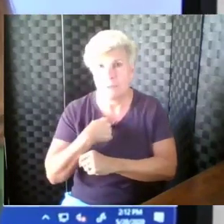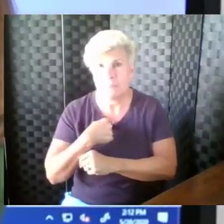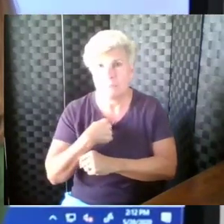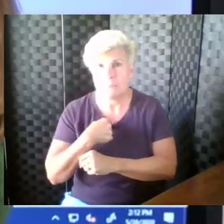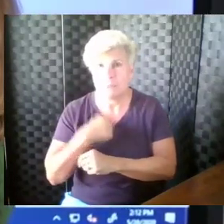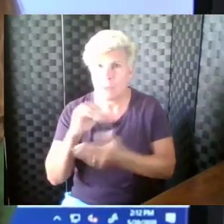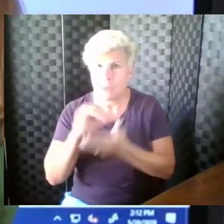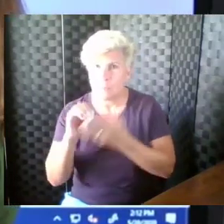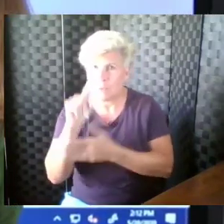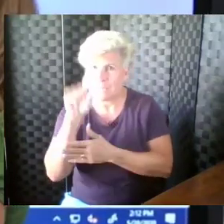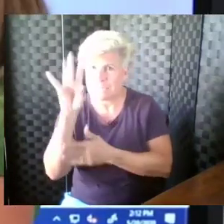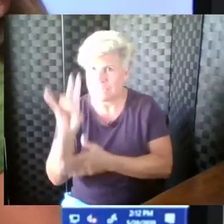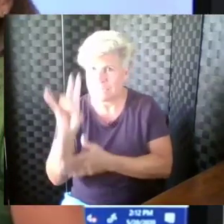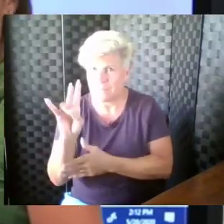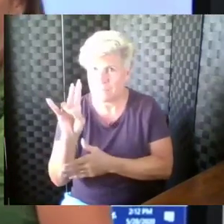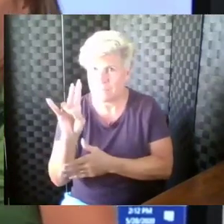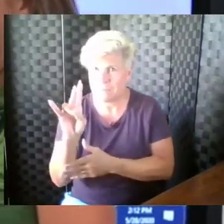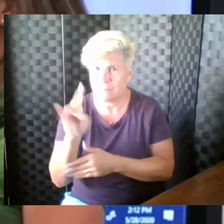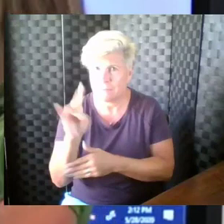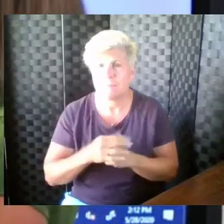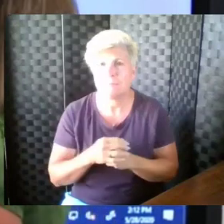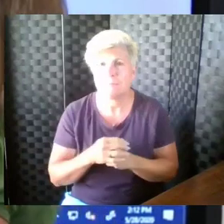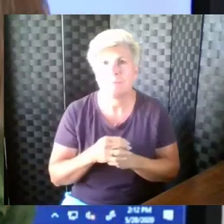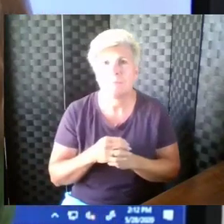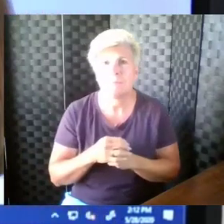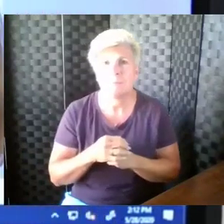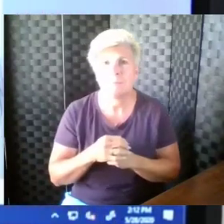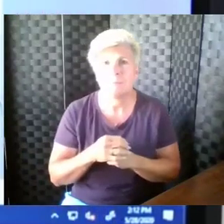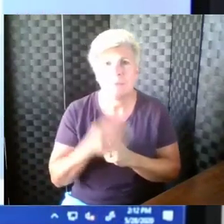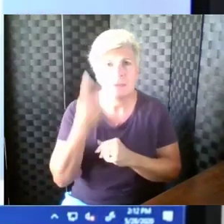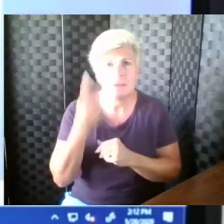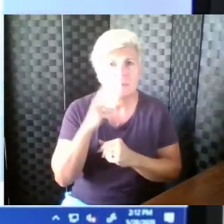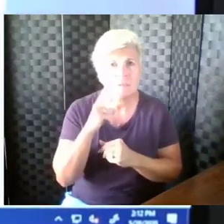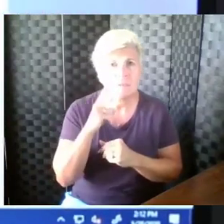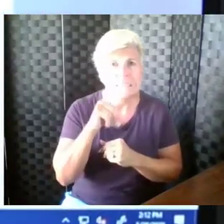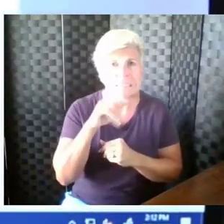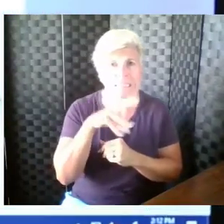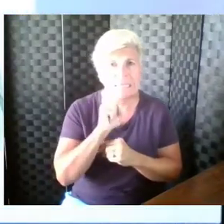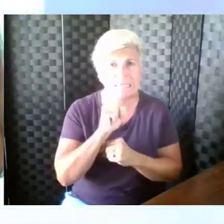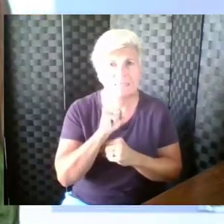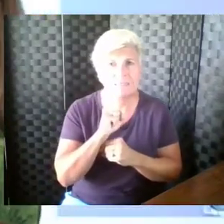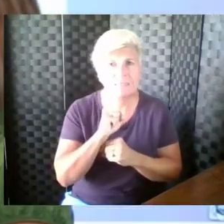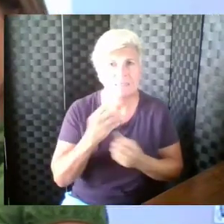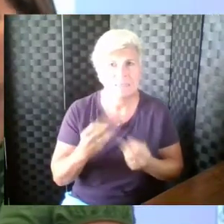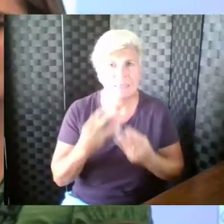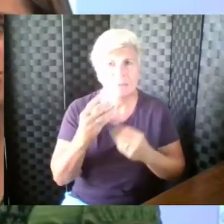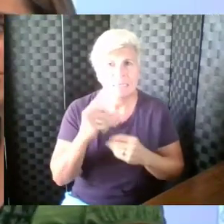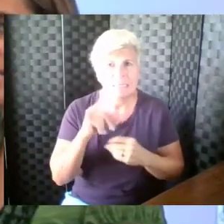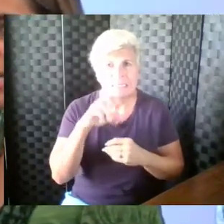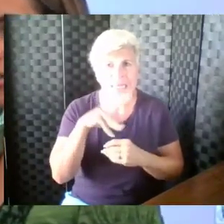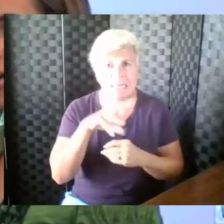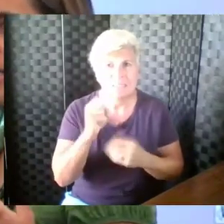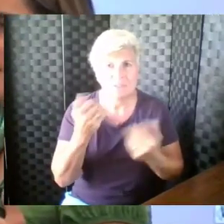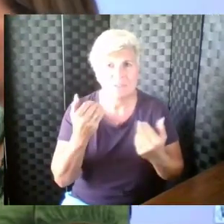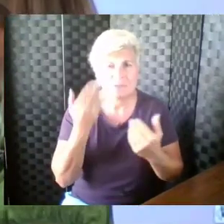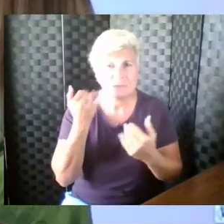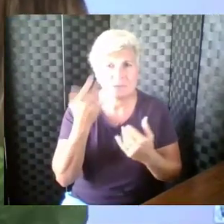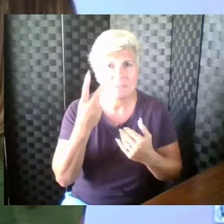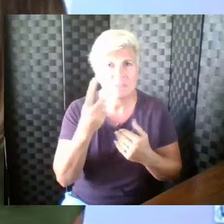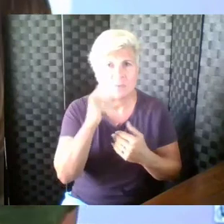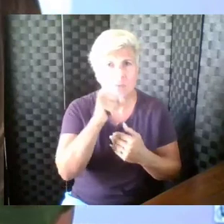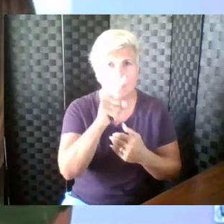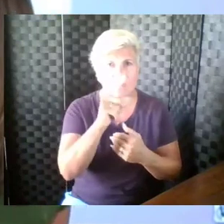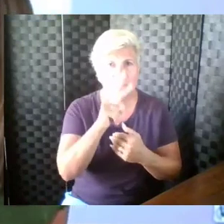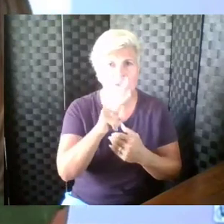going to put that 7 right down here. All right, looking at our 10s. How many 10s do you see in all? Let's count